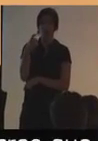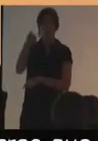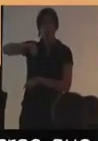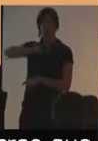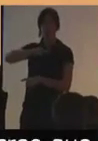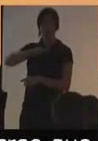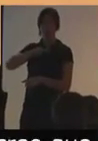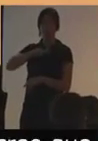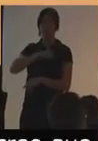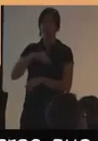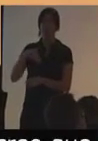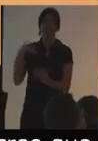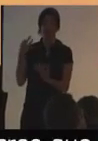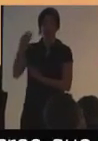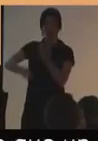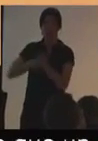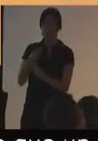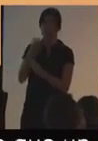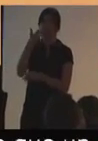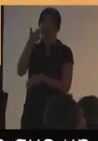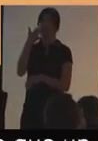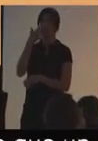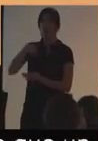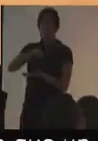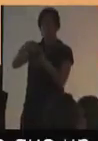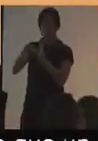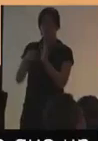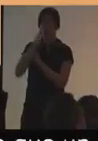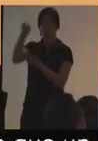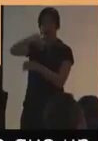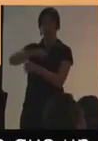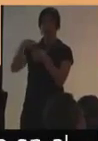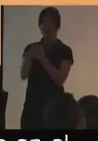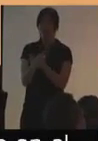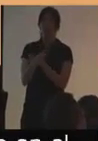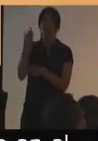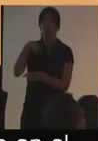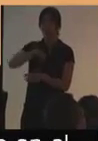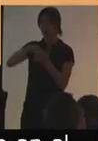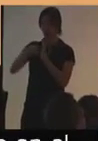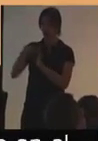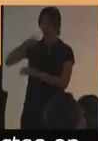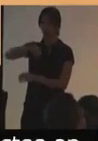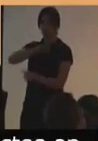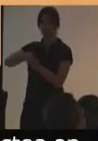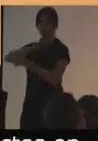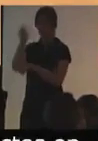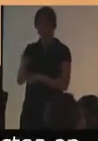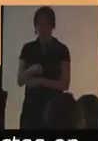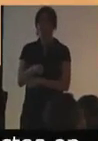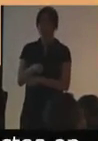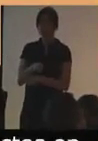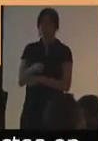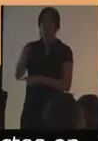that is what we need to do. And an example is this project, the project that you're involved in, and many other projects where we are